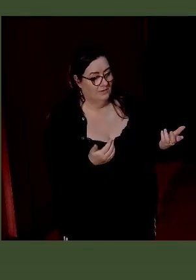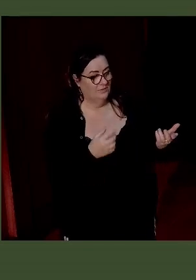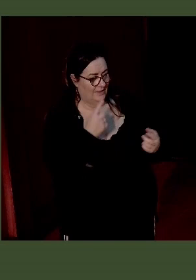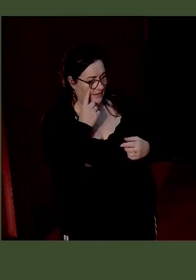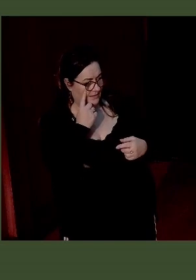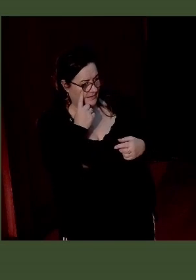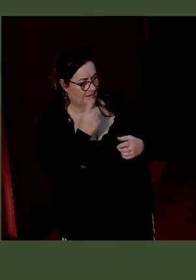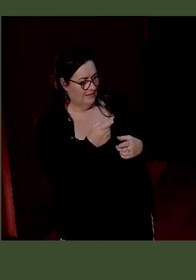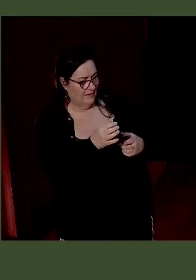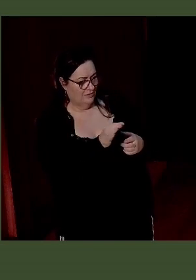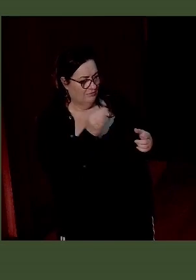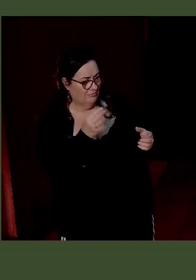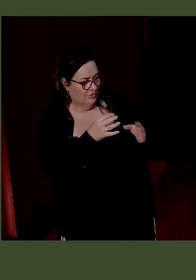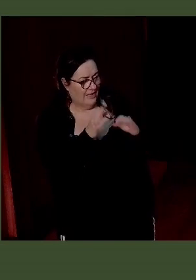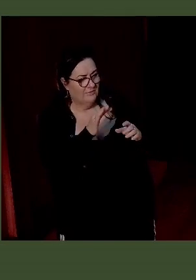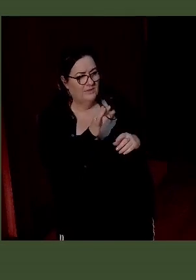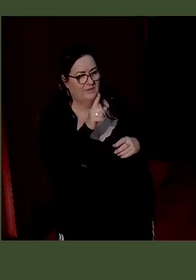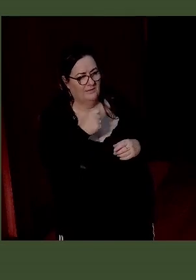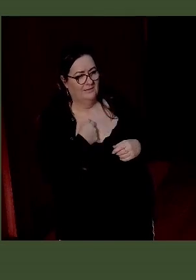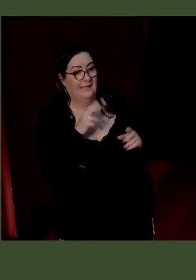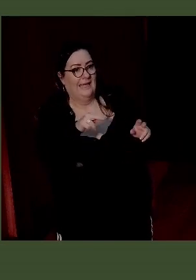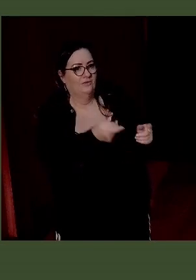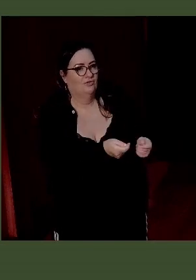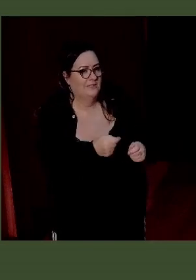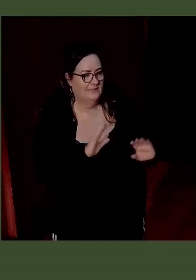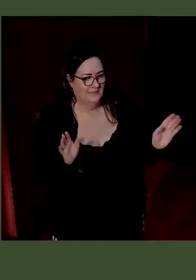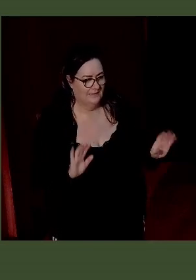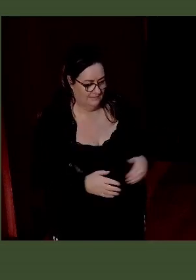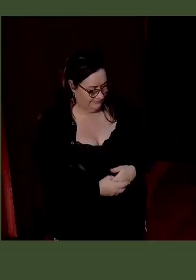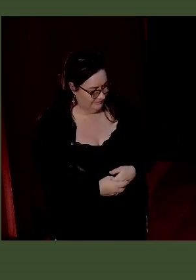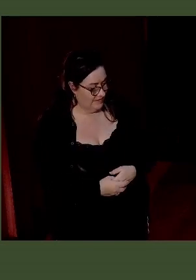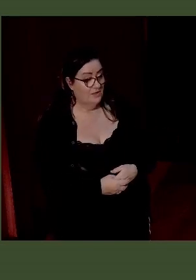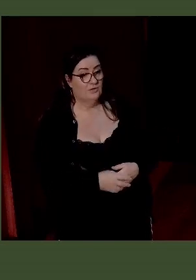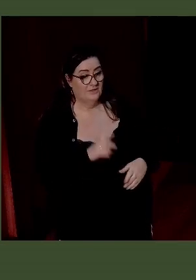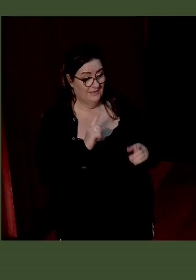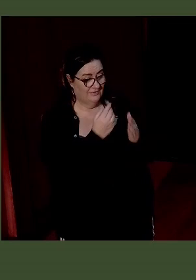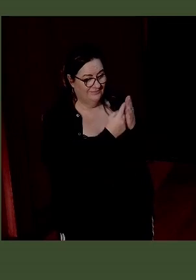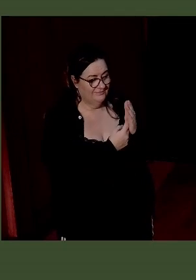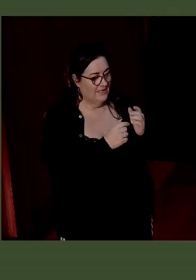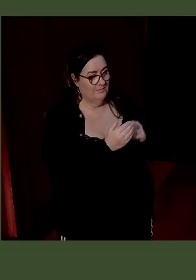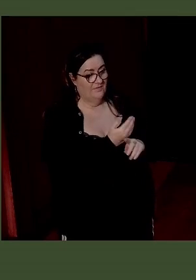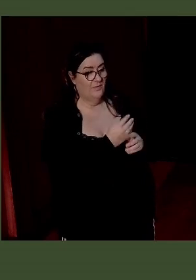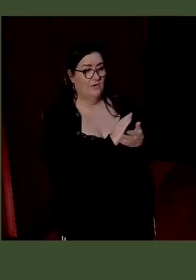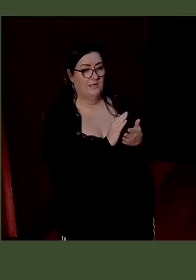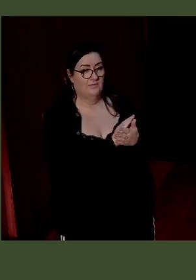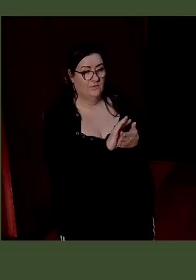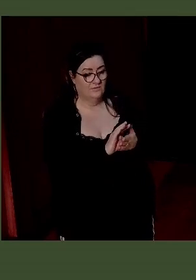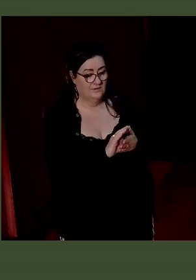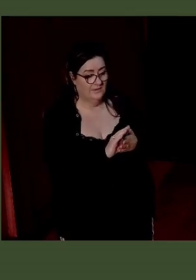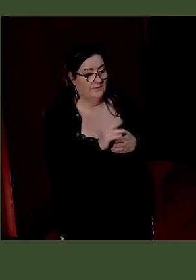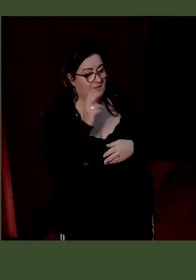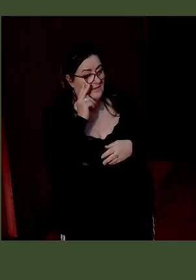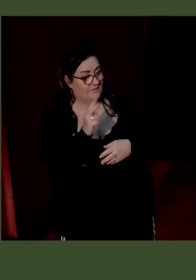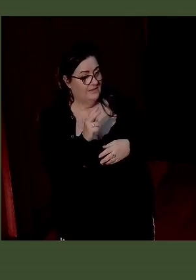that they thought they could treat. We don't have any accurate descriptions of conditions in workhouses pre-1914, but the visits